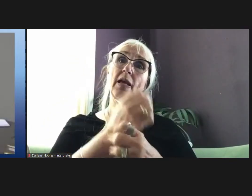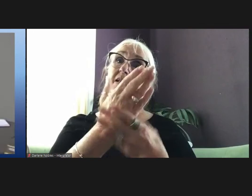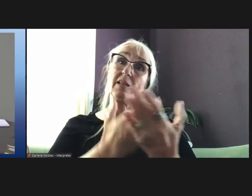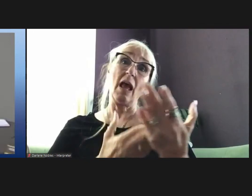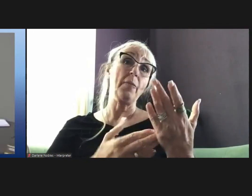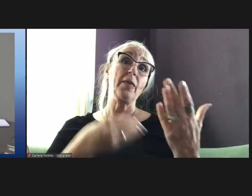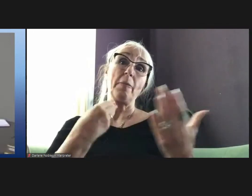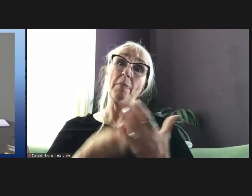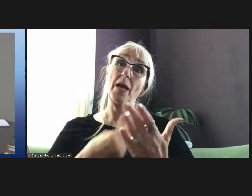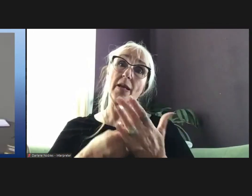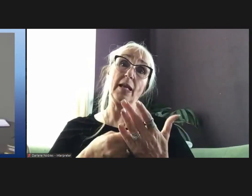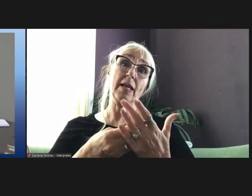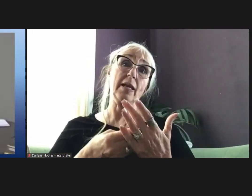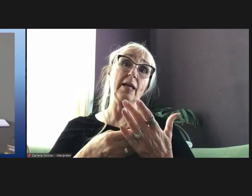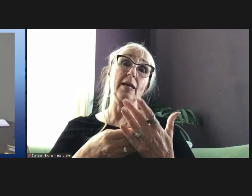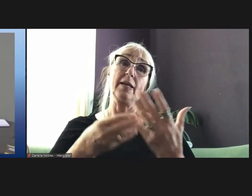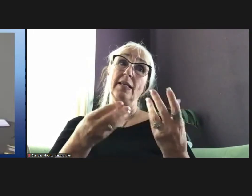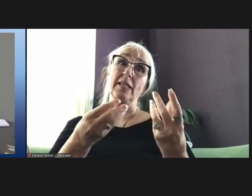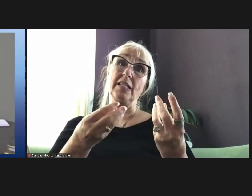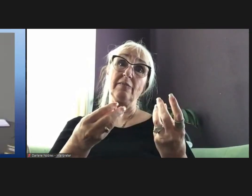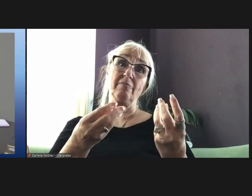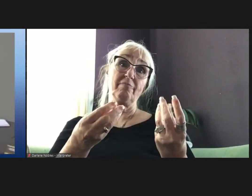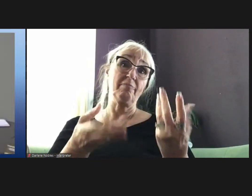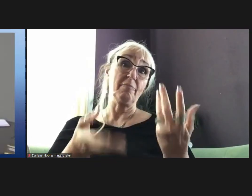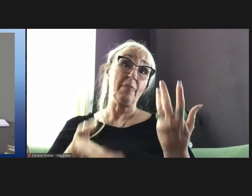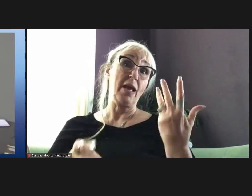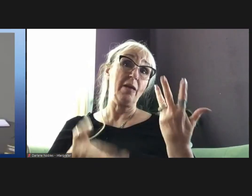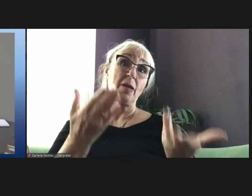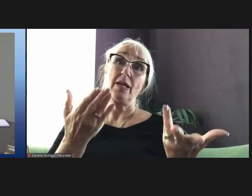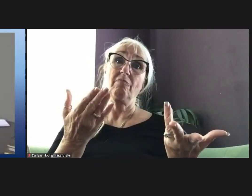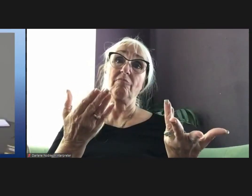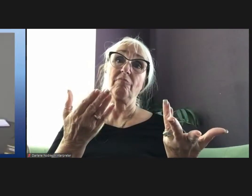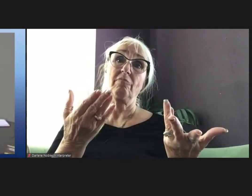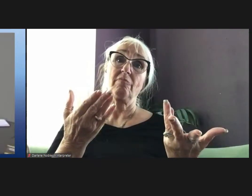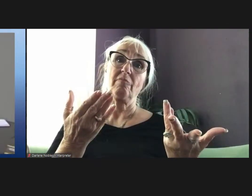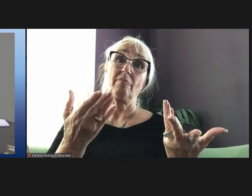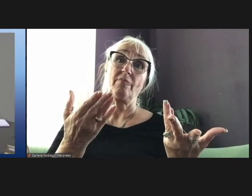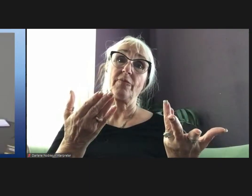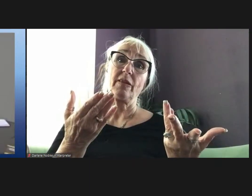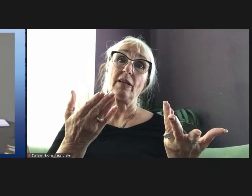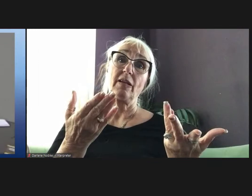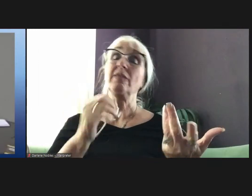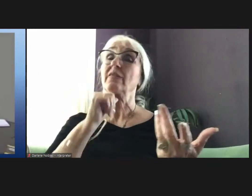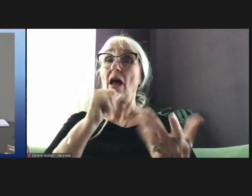has been spent up. They may have, in other words, of course, that's not a whole lot of money, I don't think.